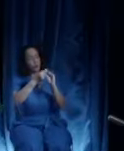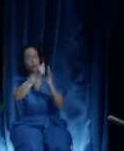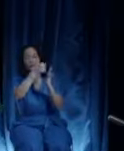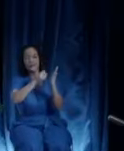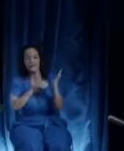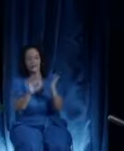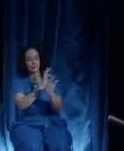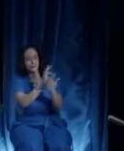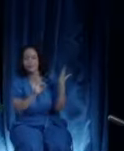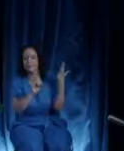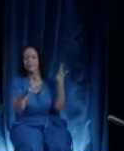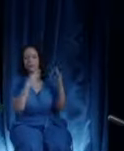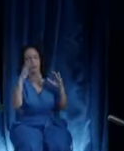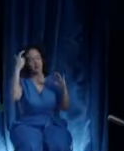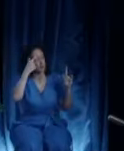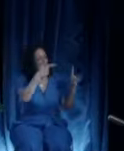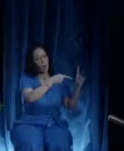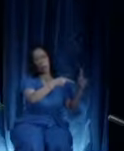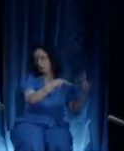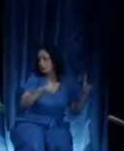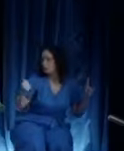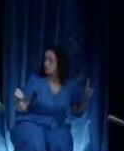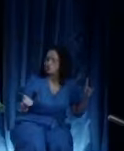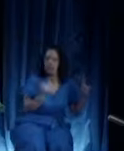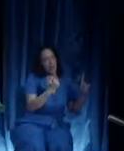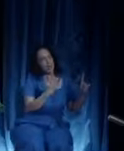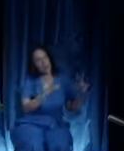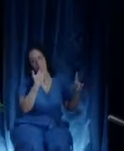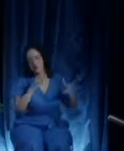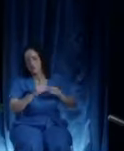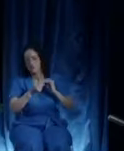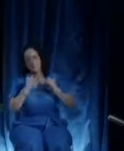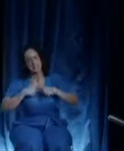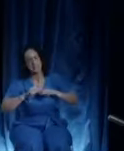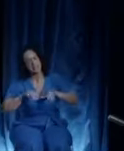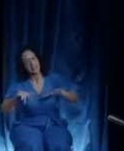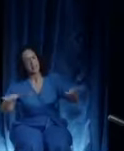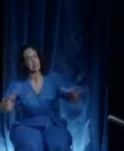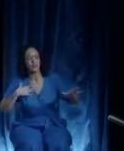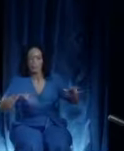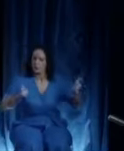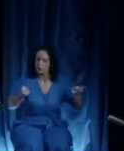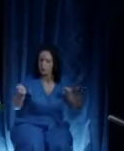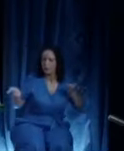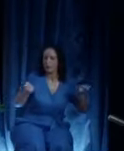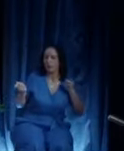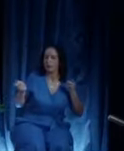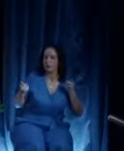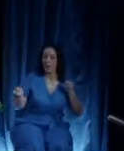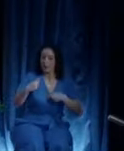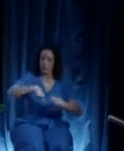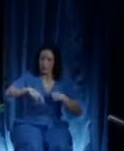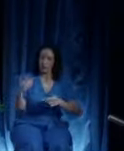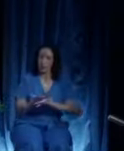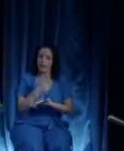this is a crying shame, it's an injustice to the people, it's causing disease and illness, so we will regulate it and we'll rake in the profit from